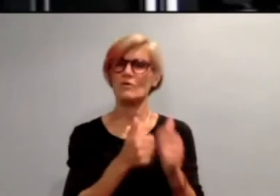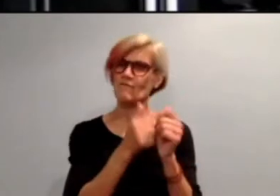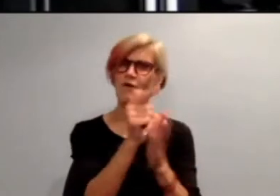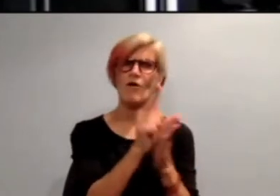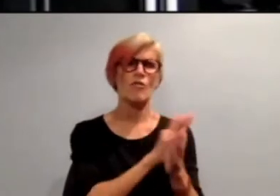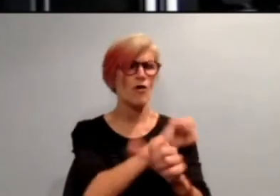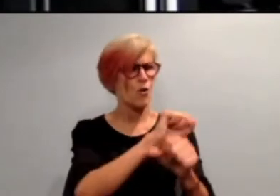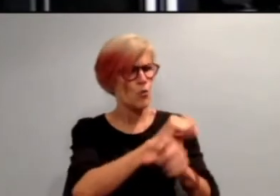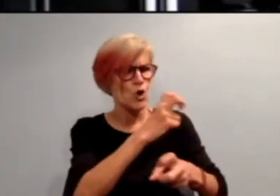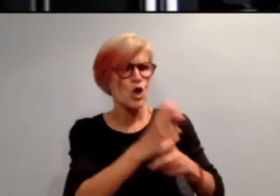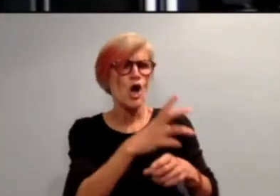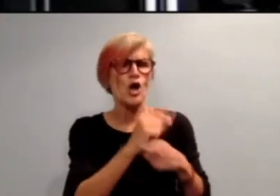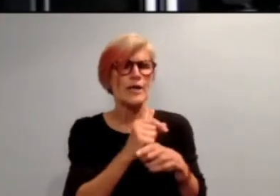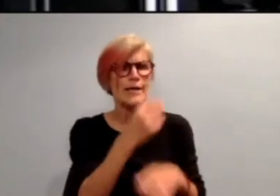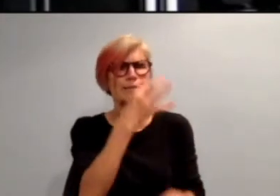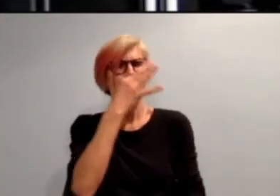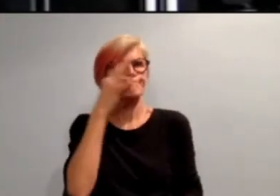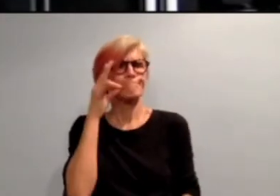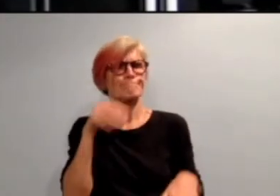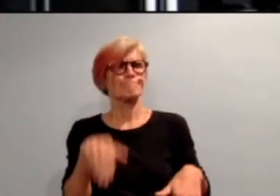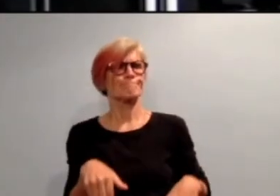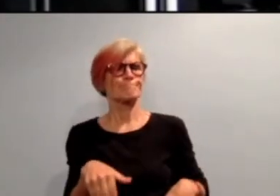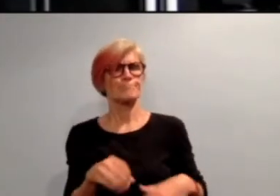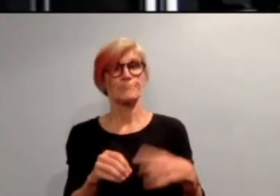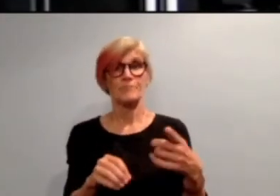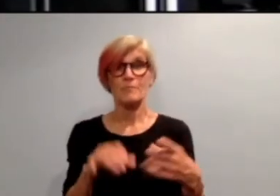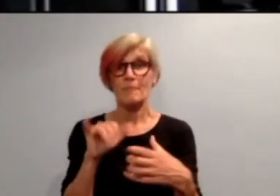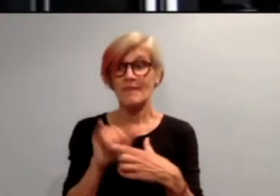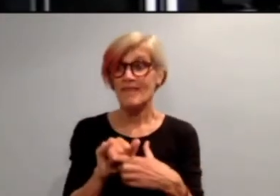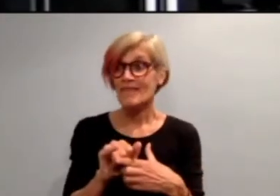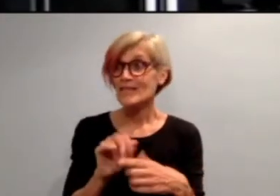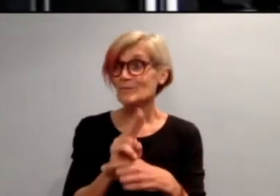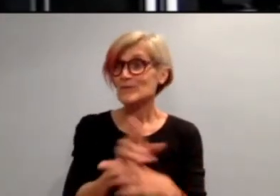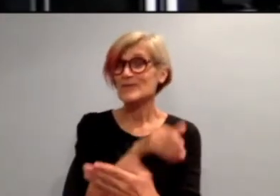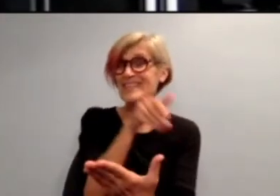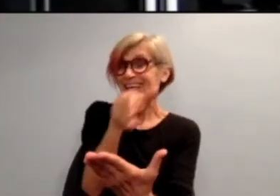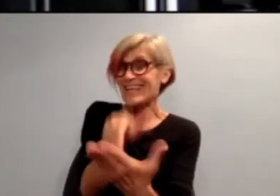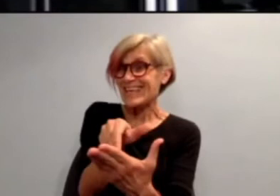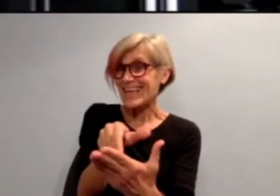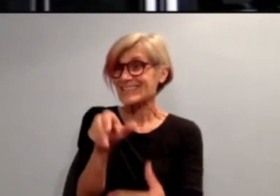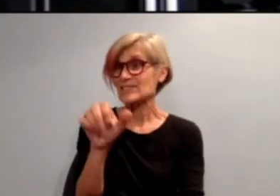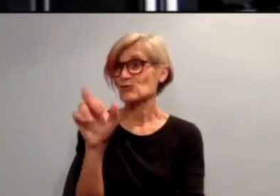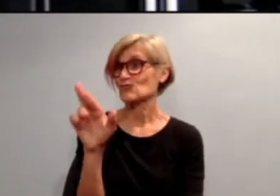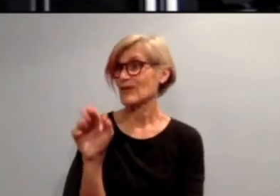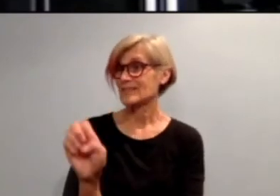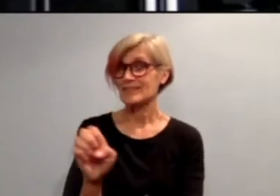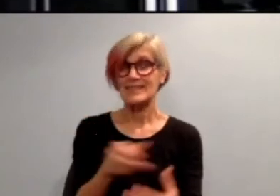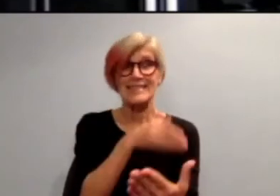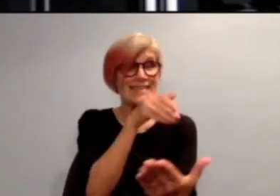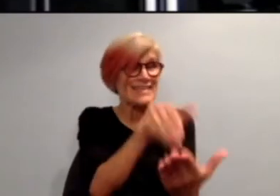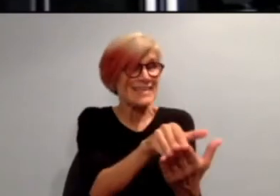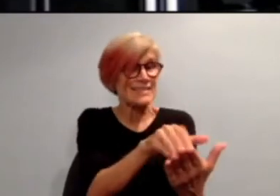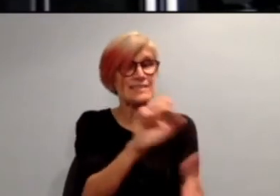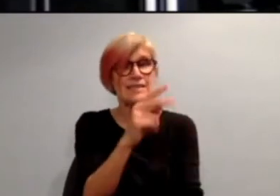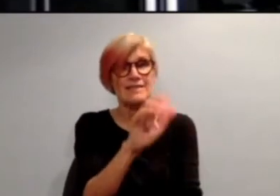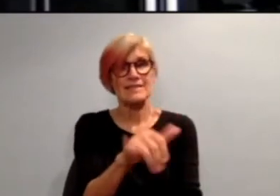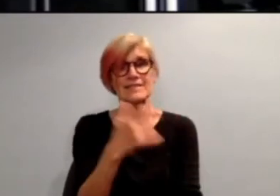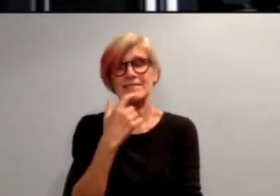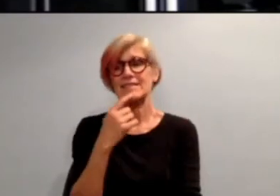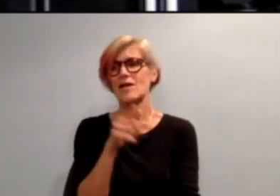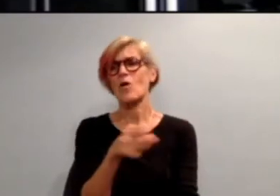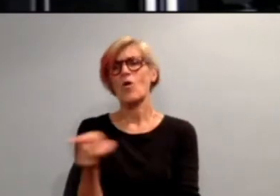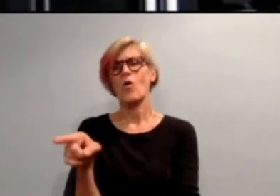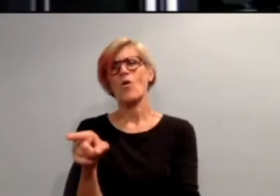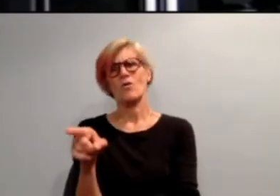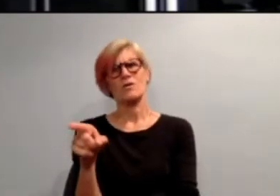model minority myth has been weaponized against races and ethnicities by falsely suggesting that they are more prone to